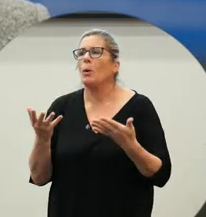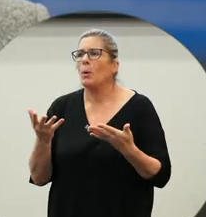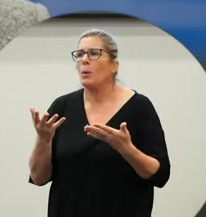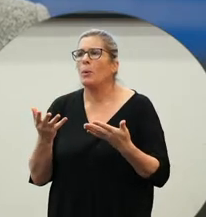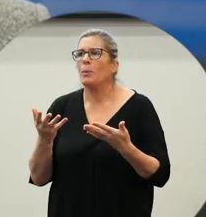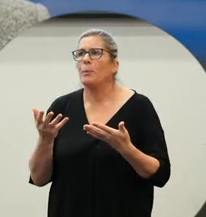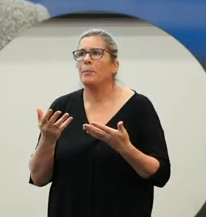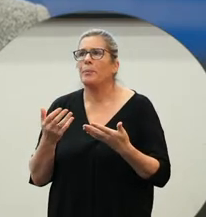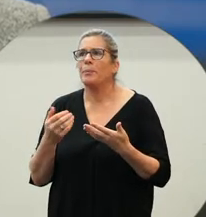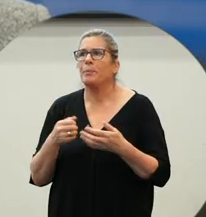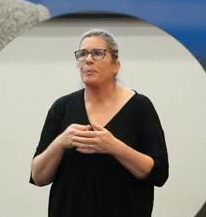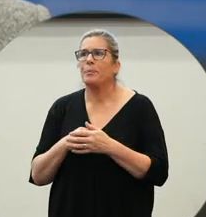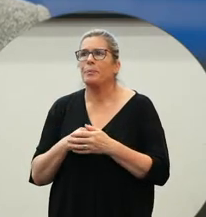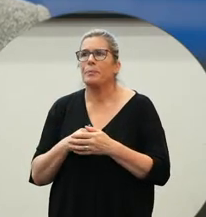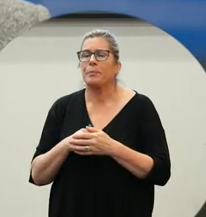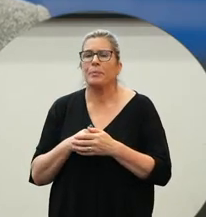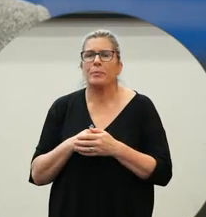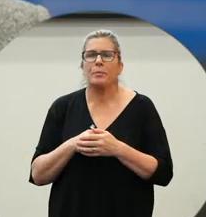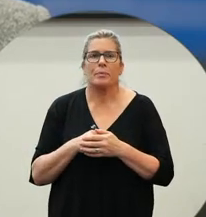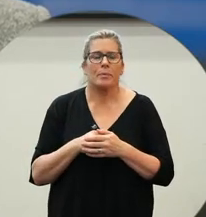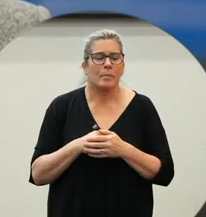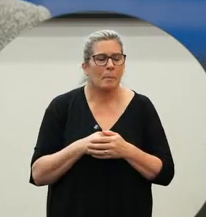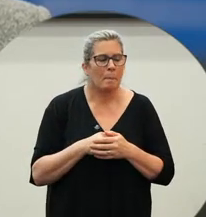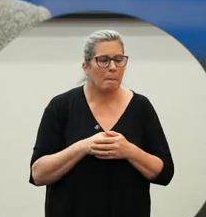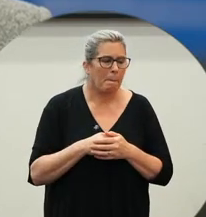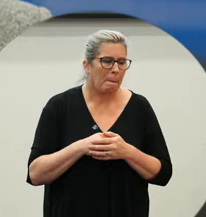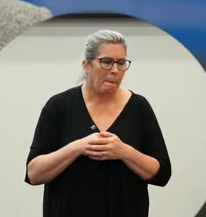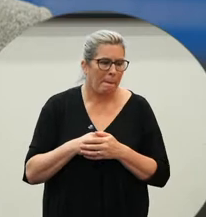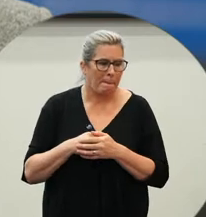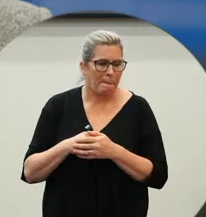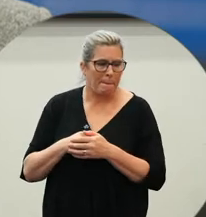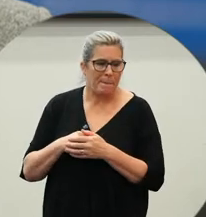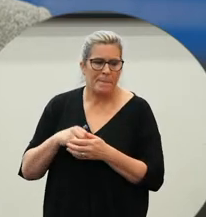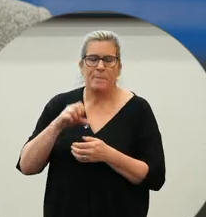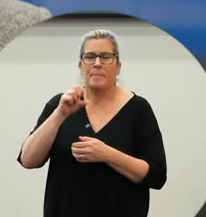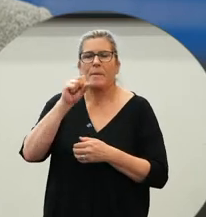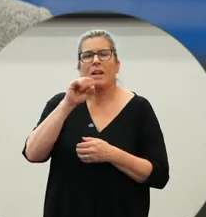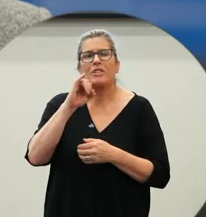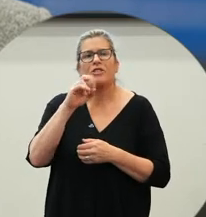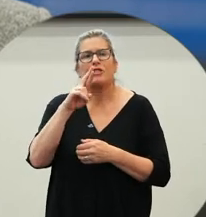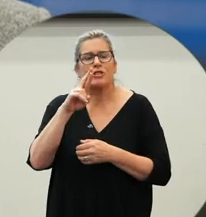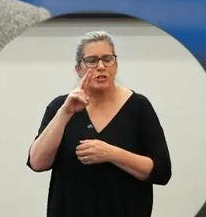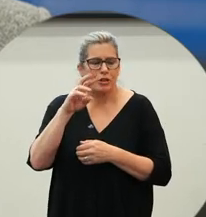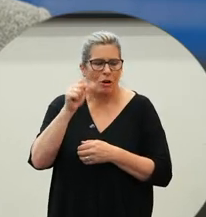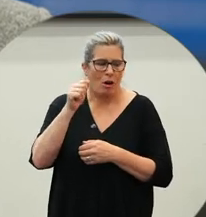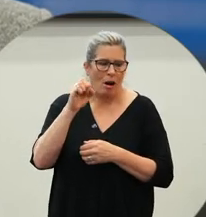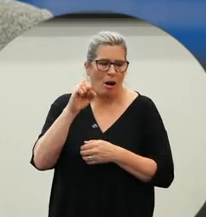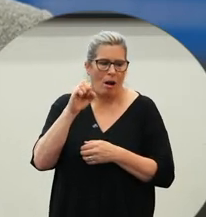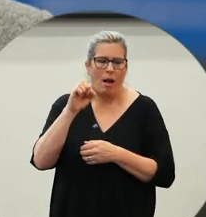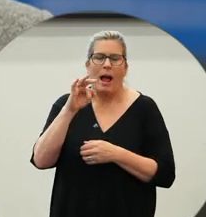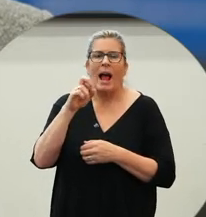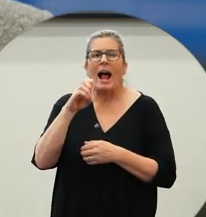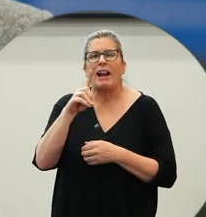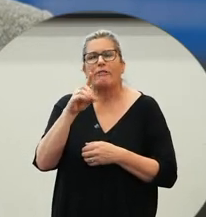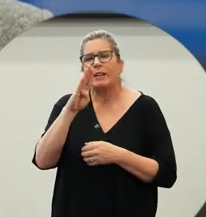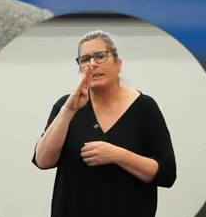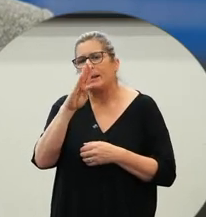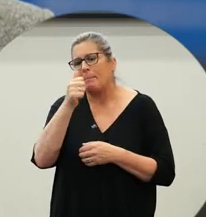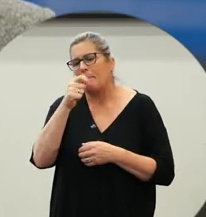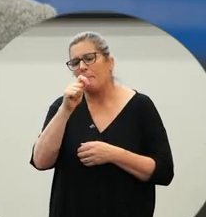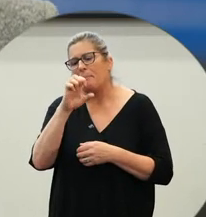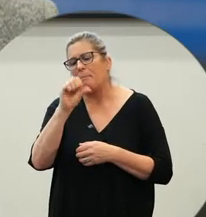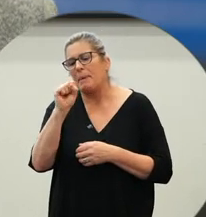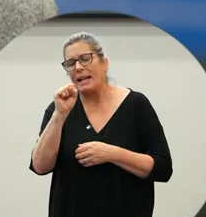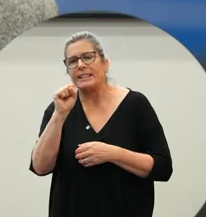Sir Alfred Bates' uncle had made an absolute fortune from the diamond and gold industry in South Africa, instead of buying